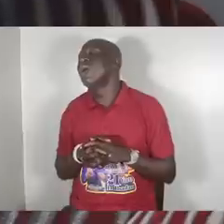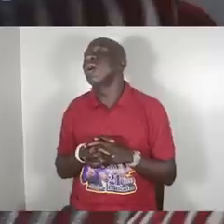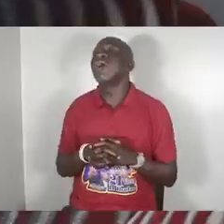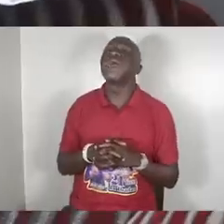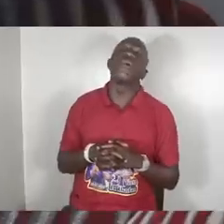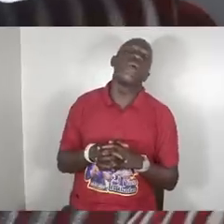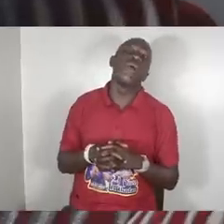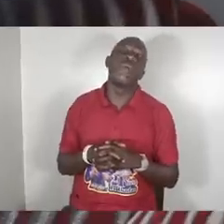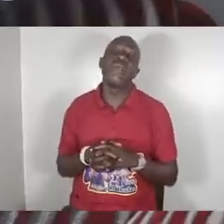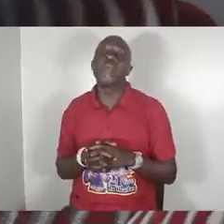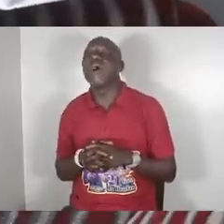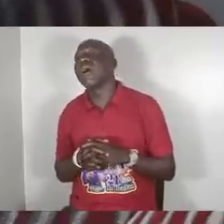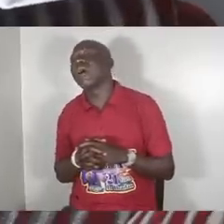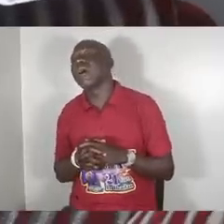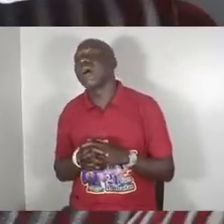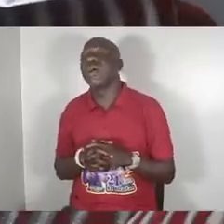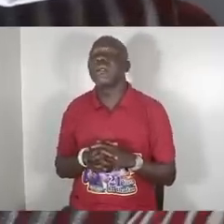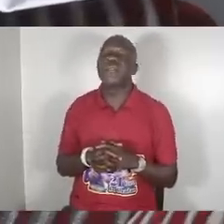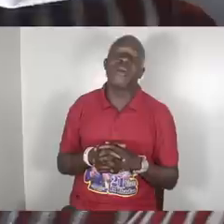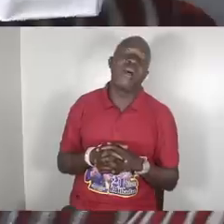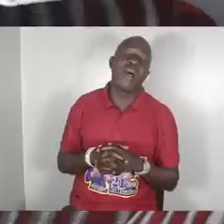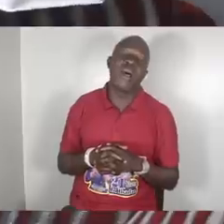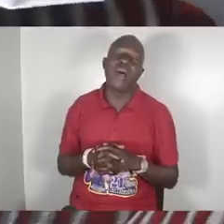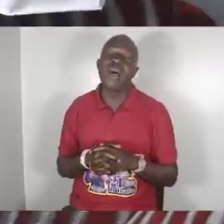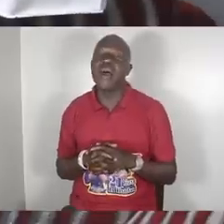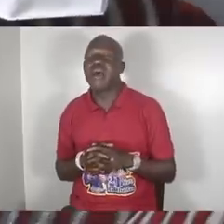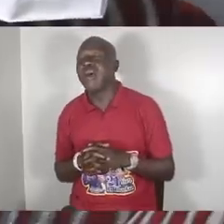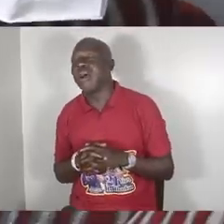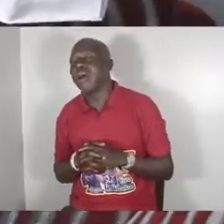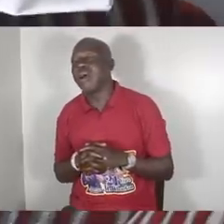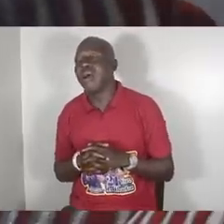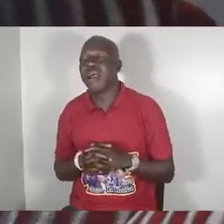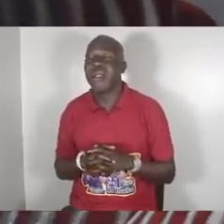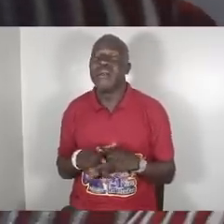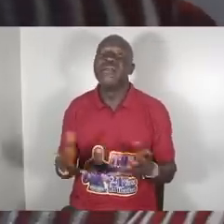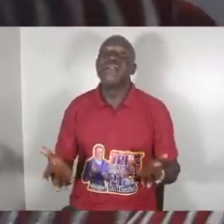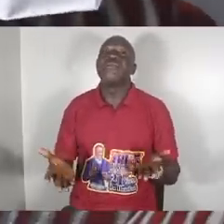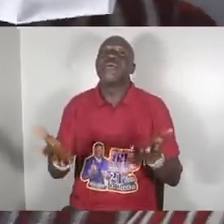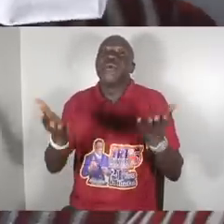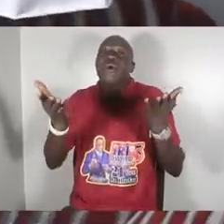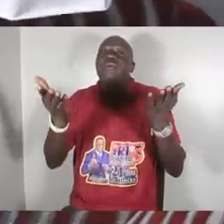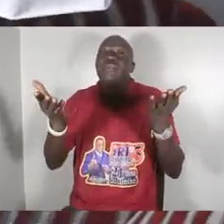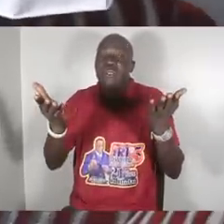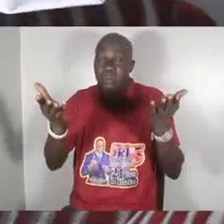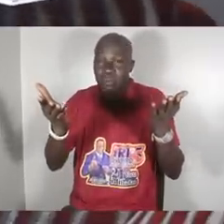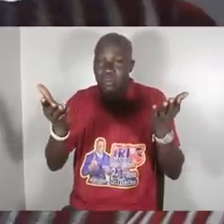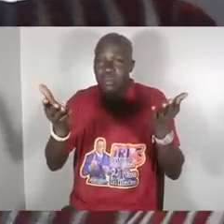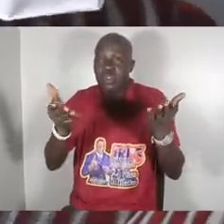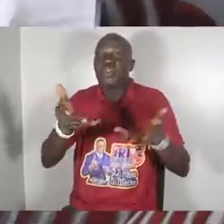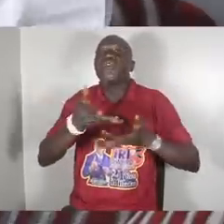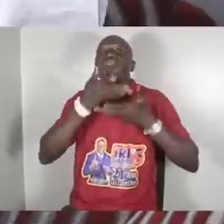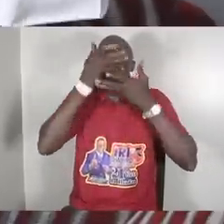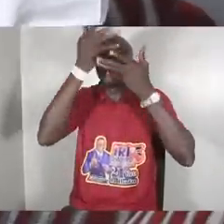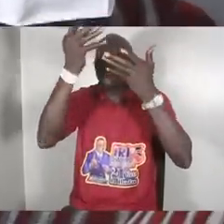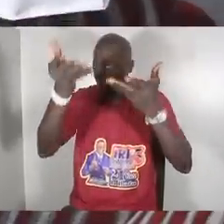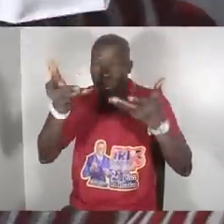a o pe mi wa joba ẹgbẹ́ ọwọ́ sókè lift up your hands wa wa pariwo